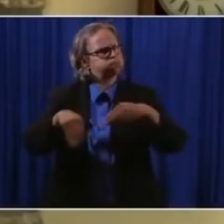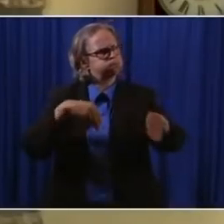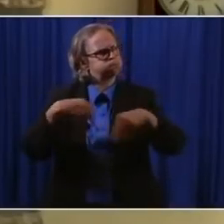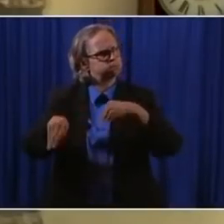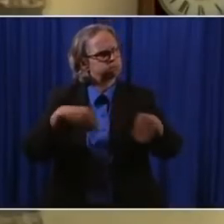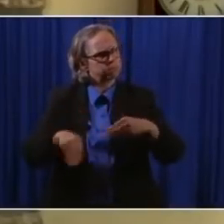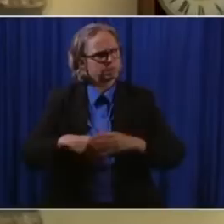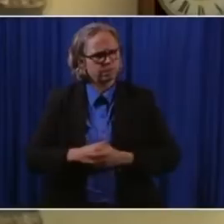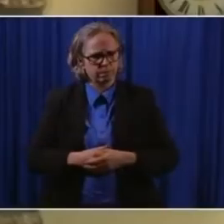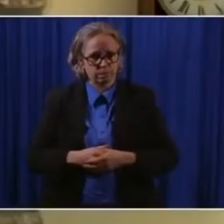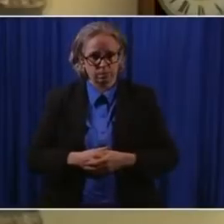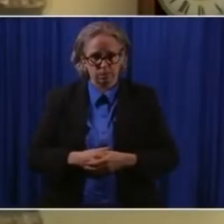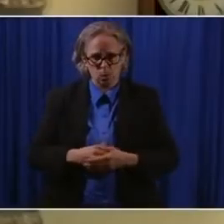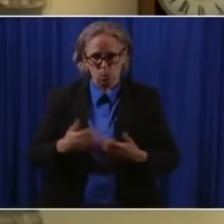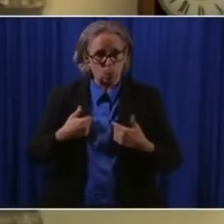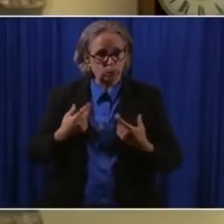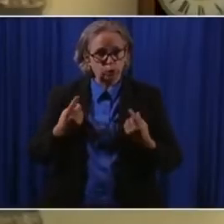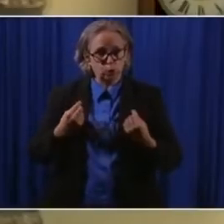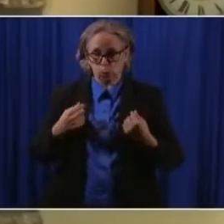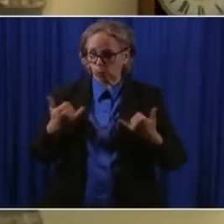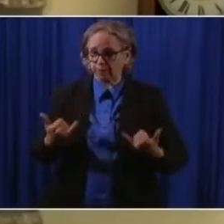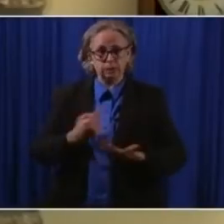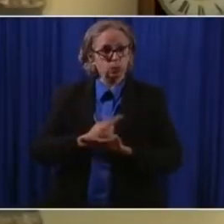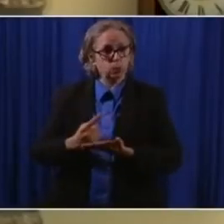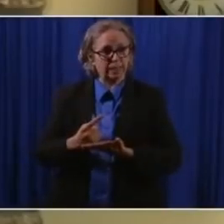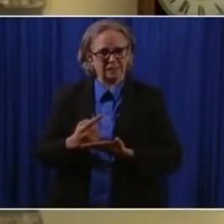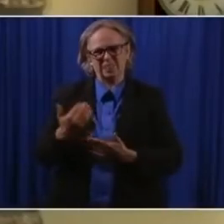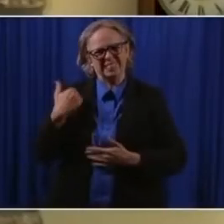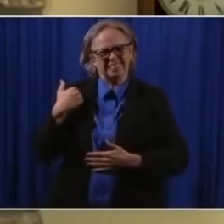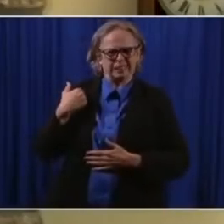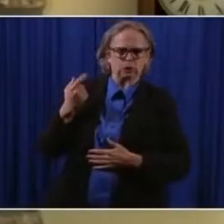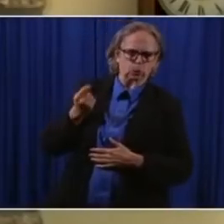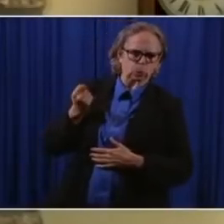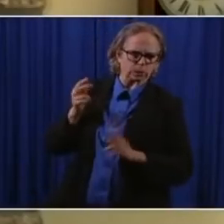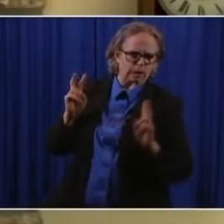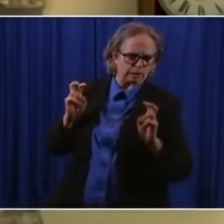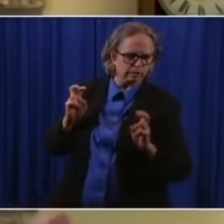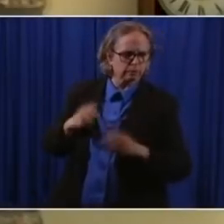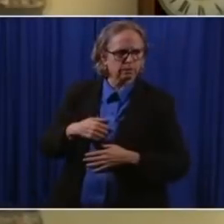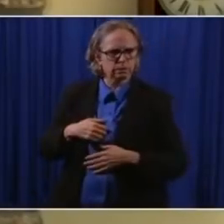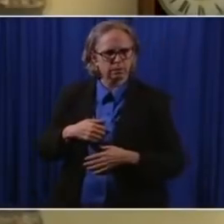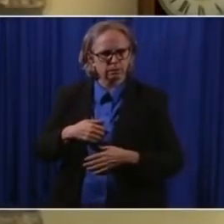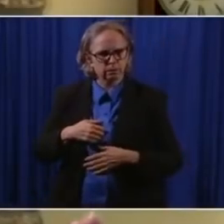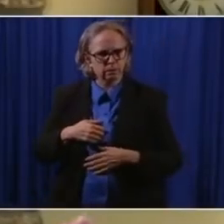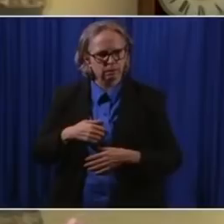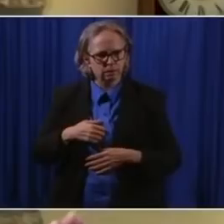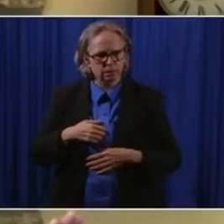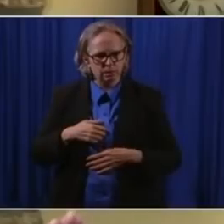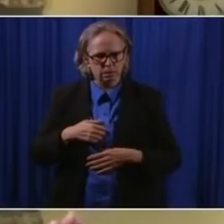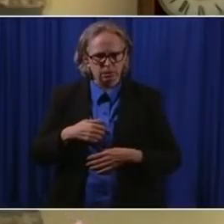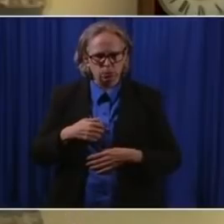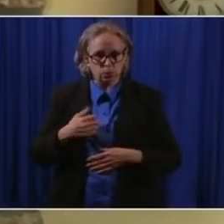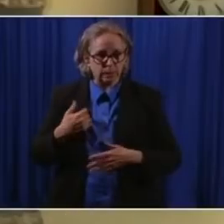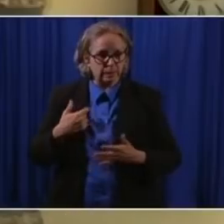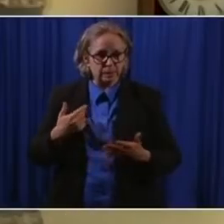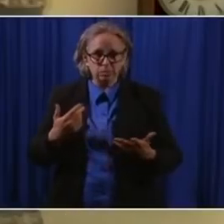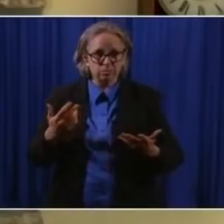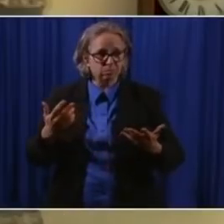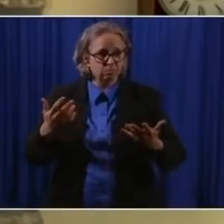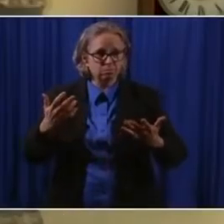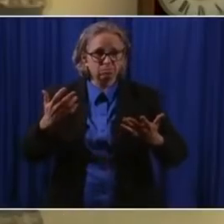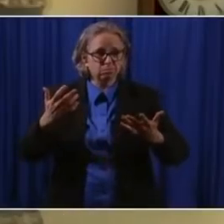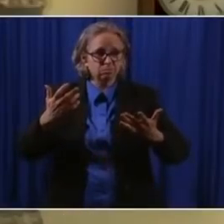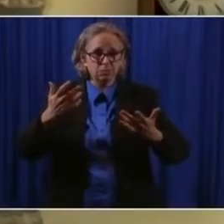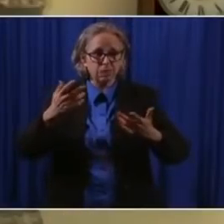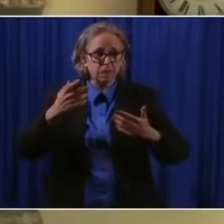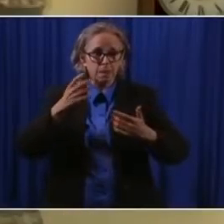did this week, all we did on Tuesday, we didn't infringe on the parents' rights. Parents have the right to say yes or no. We didn't infringe